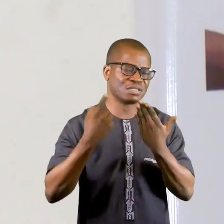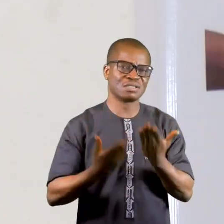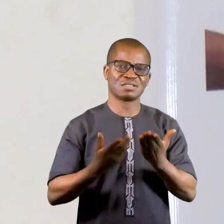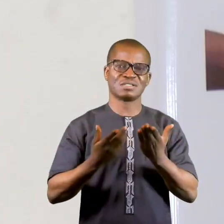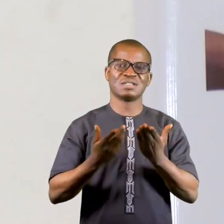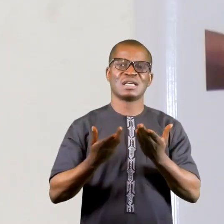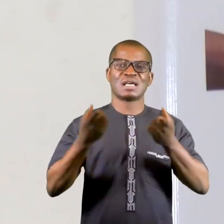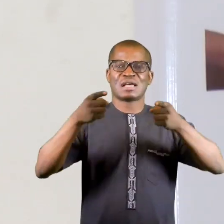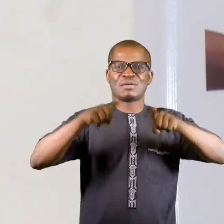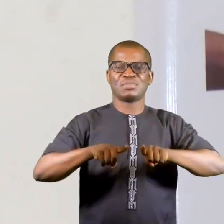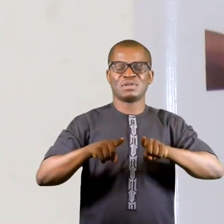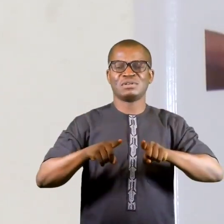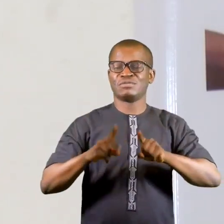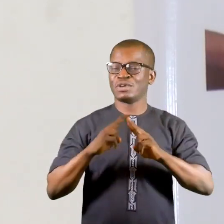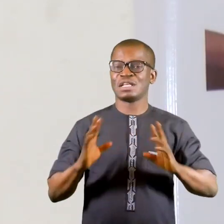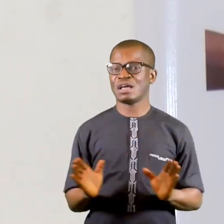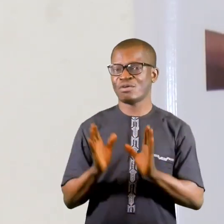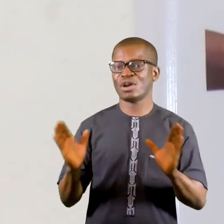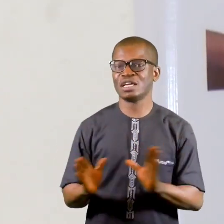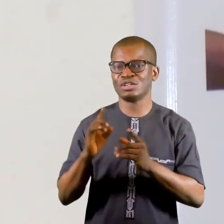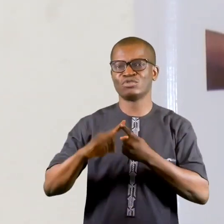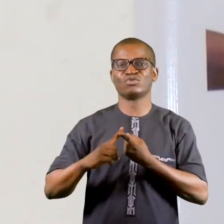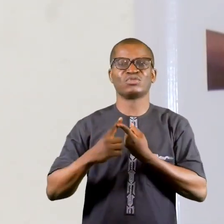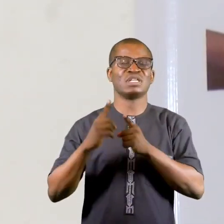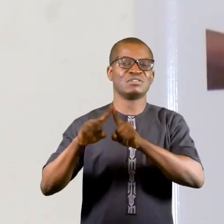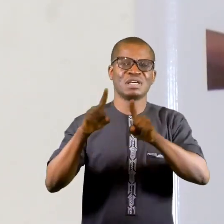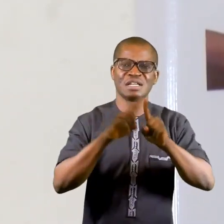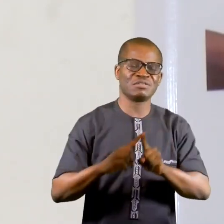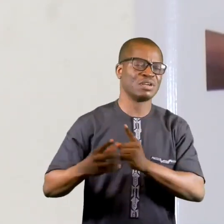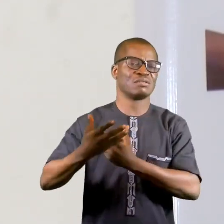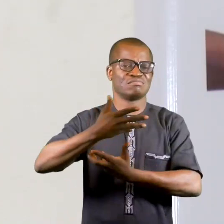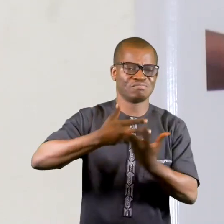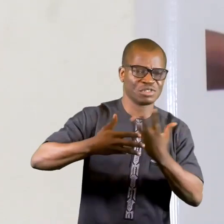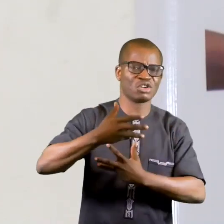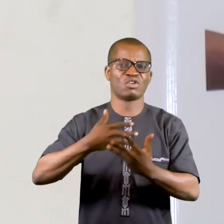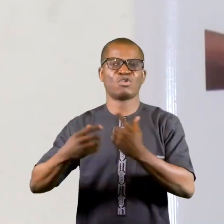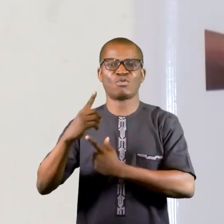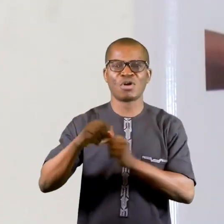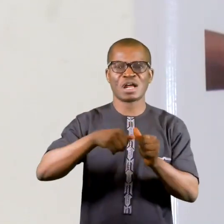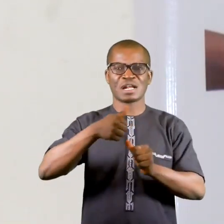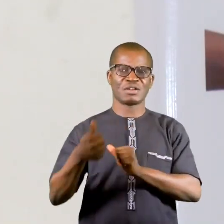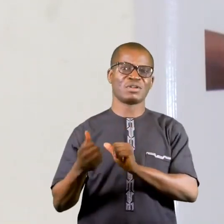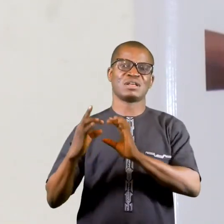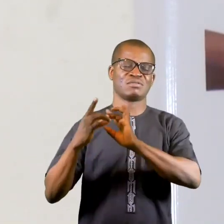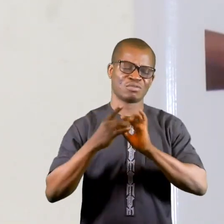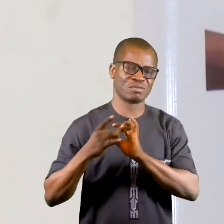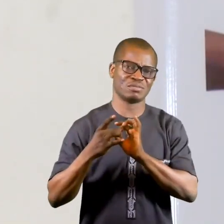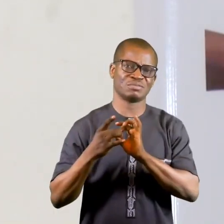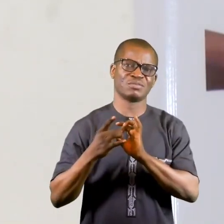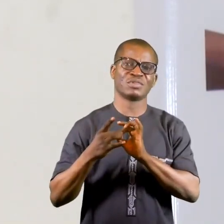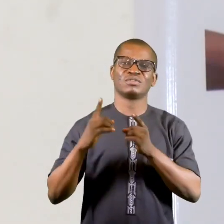UNTOC protocol, which encourages states to cooperate with one another to effectively